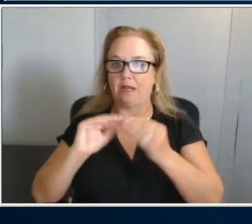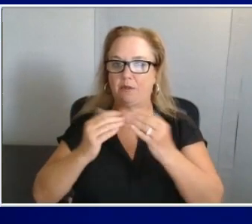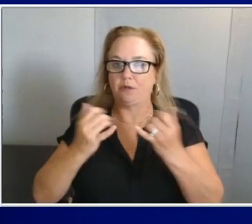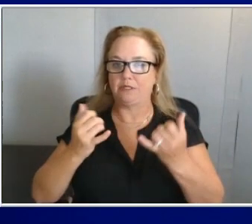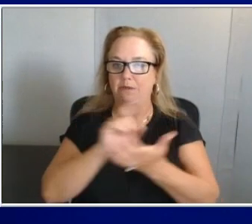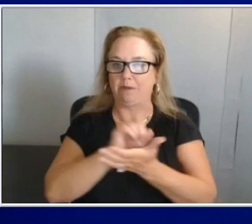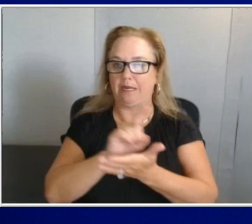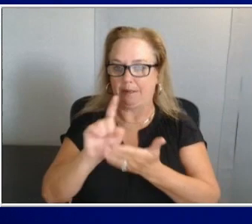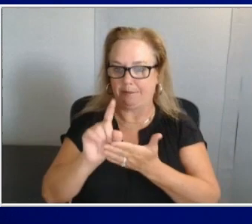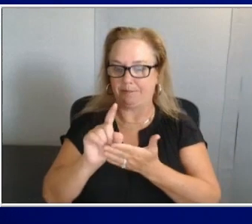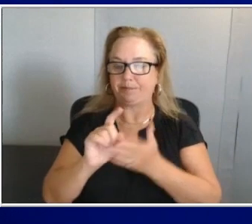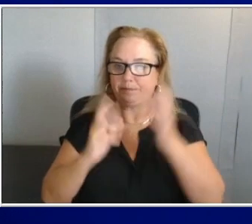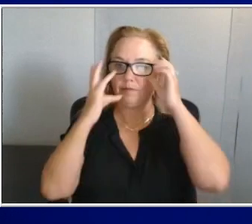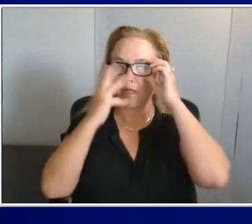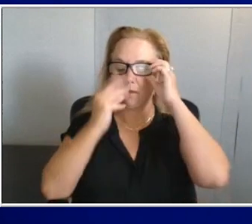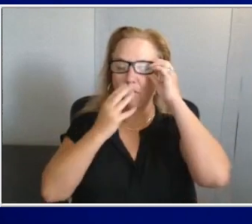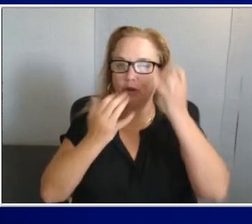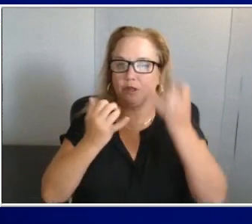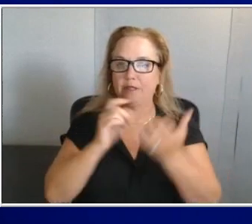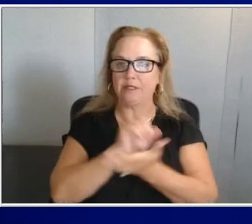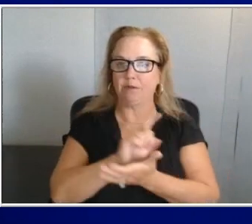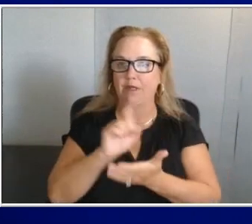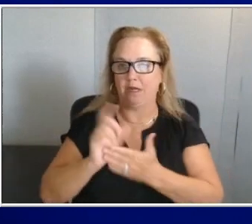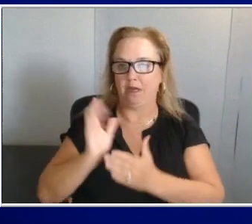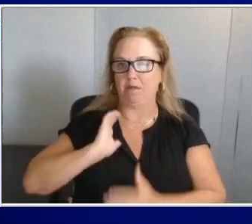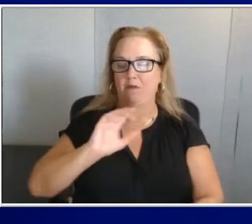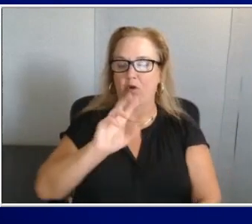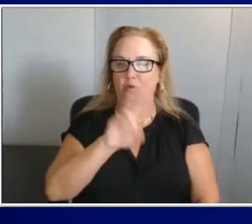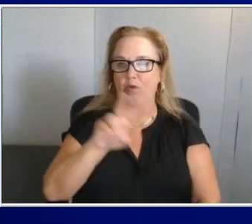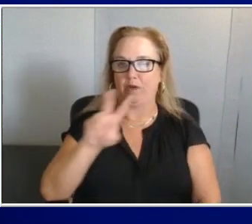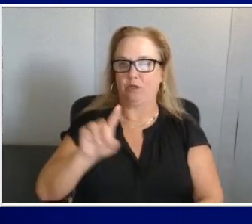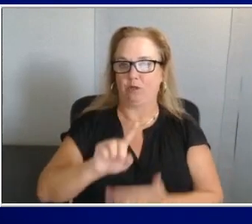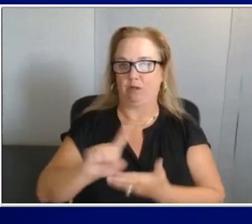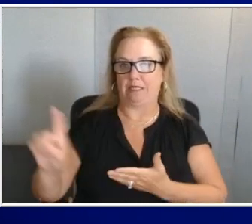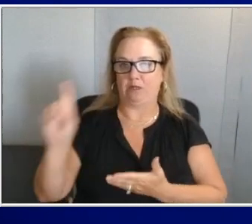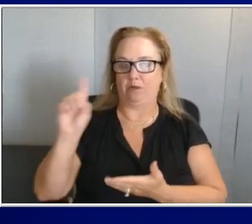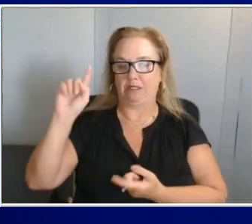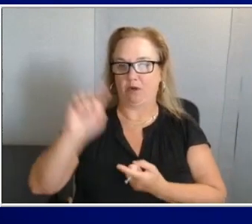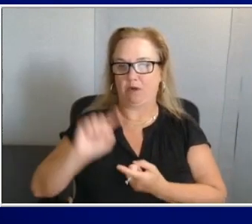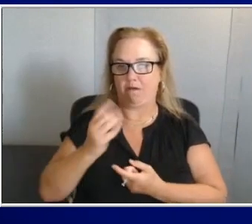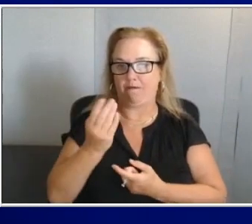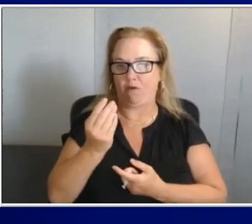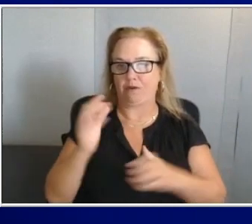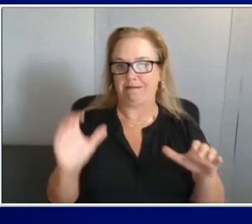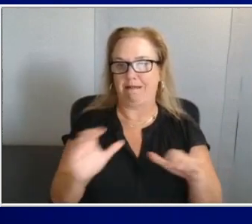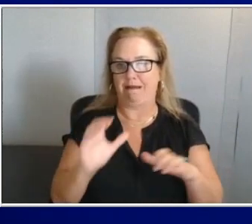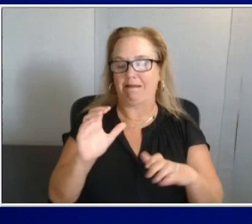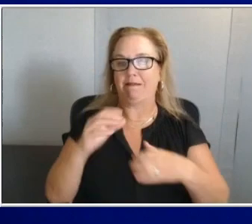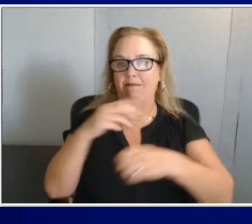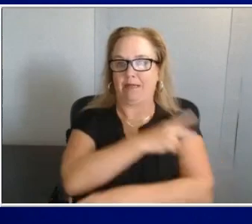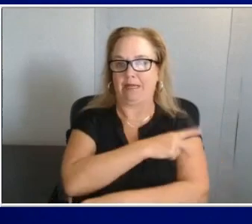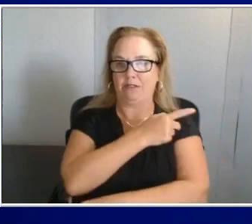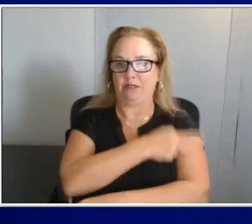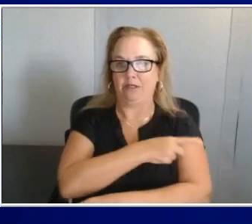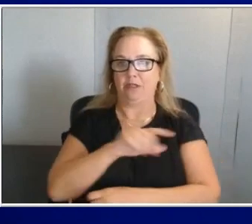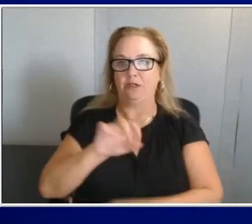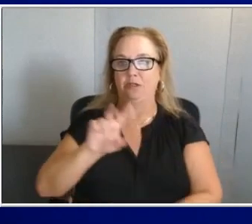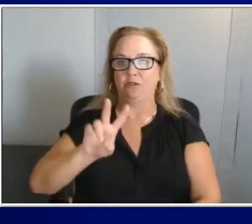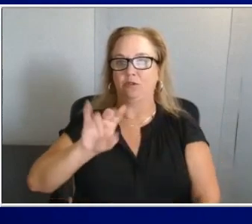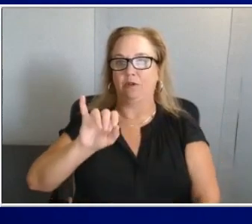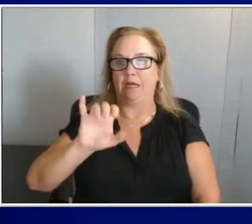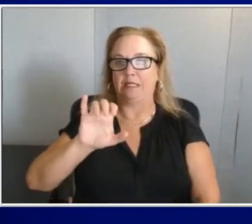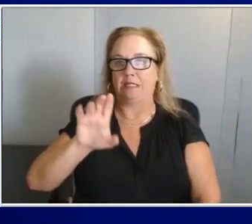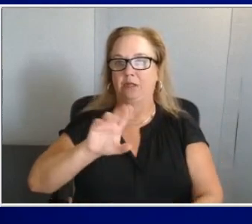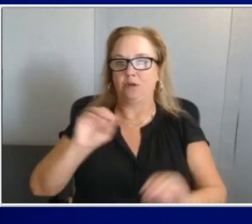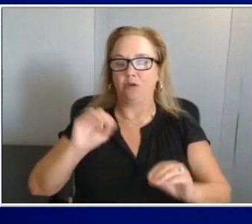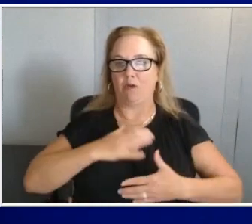doing pretty good this week. We are down from, I think, 22 last week to 14 active inpatients. There were only 2 in the ICU, none of those on the